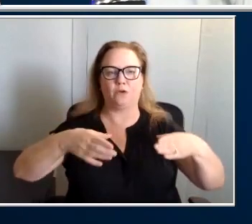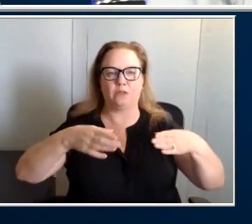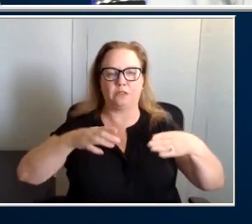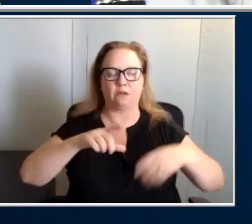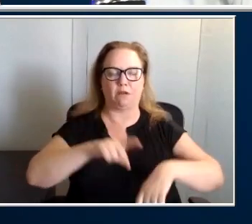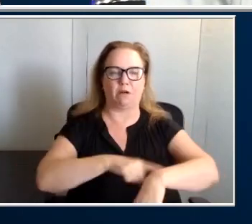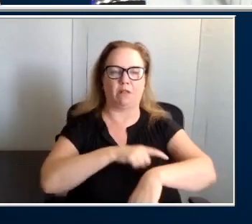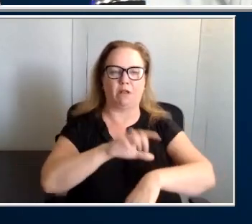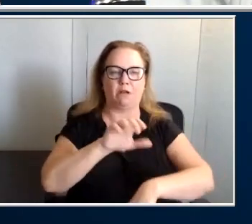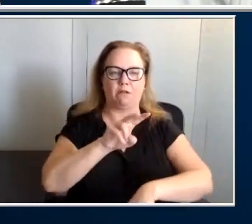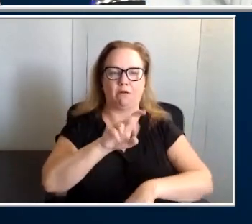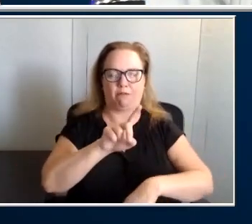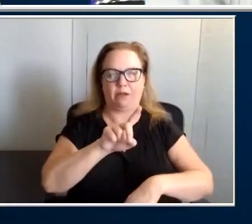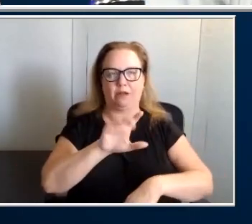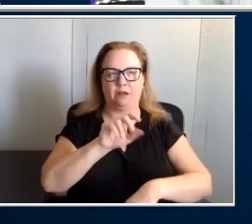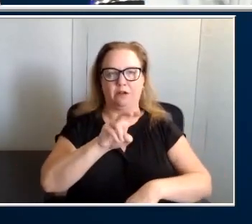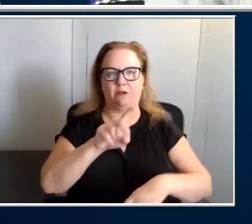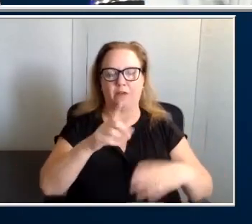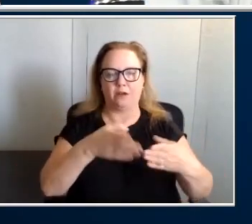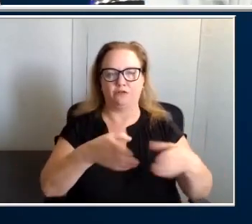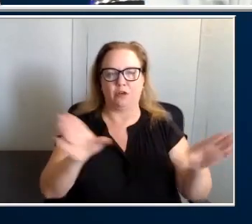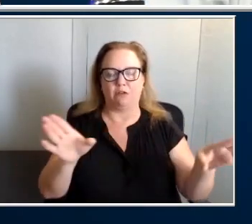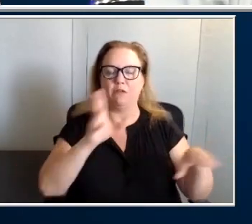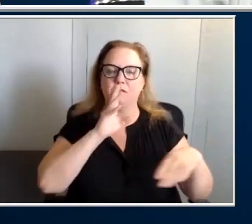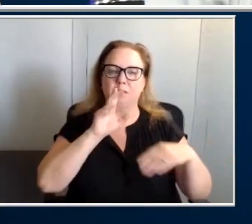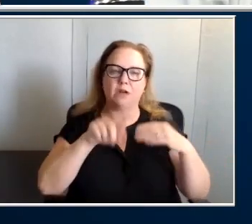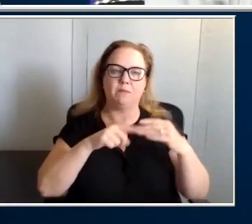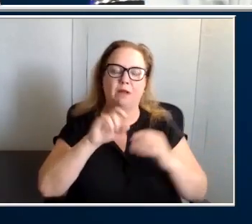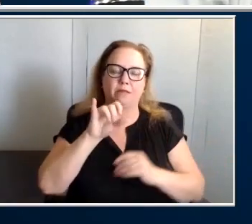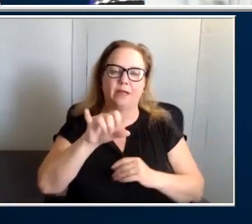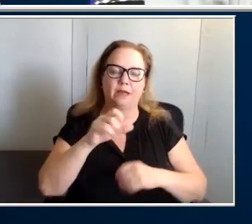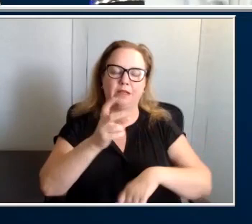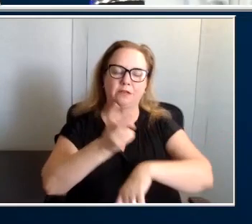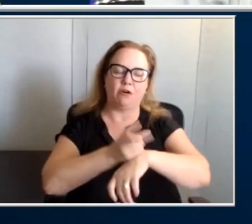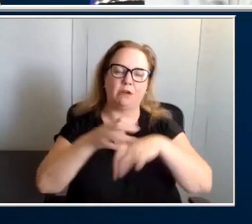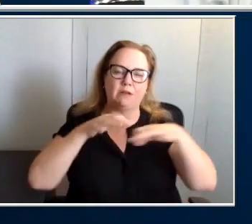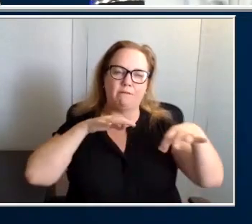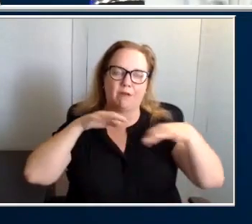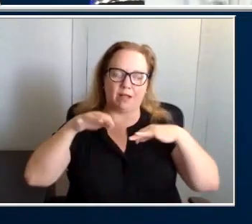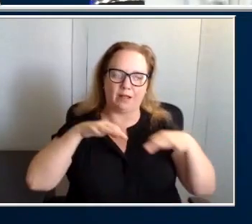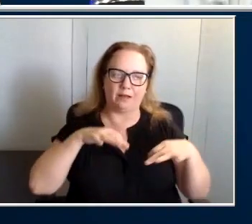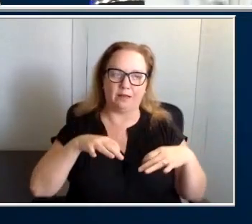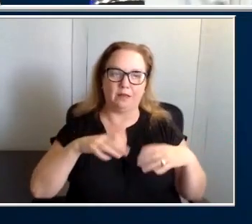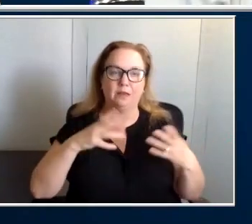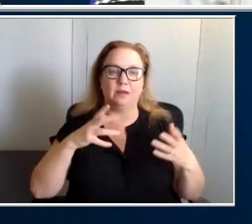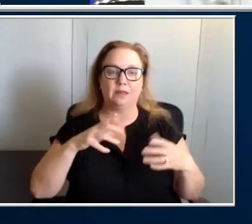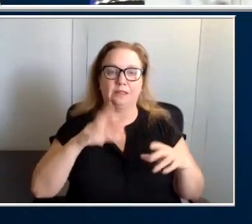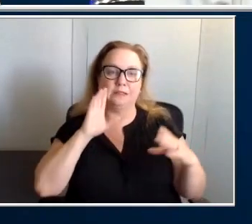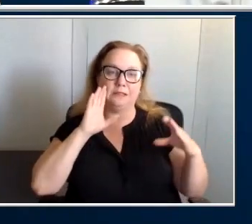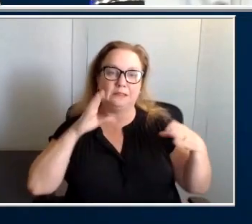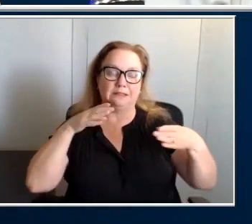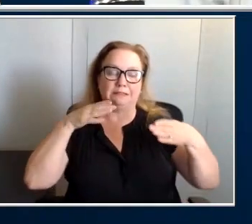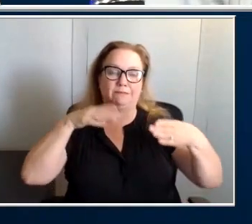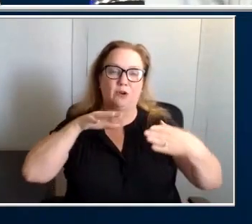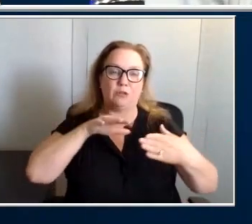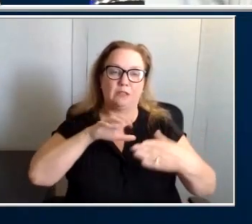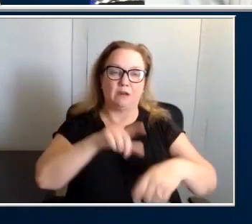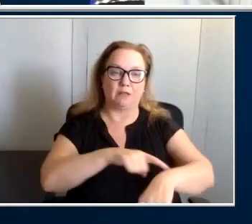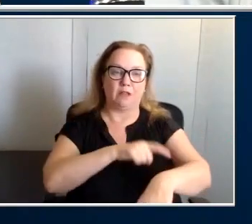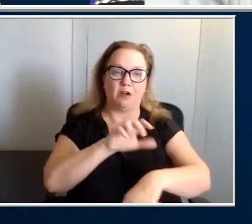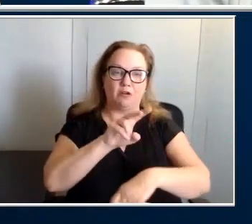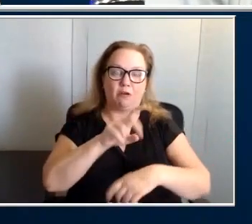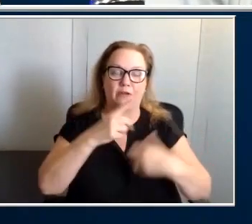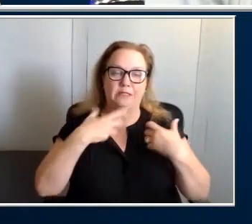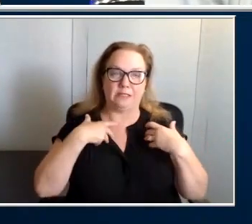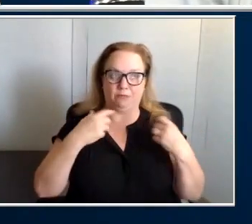COVID in general. So let's talk a little bit about that. It's hard to define. The NIH is studying long COVID through its Recover initiative. And this